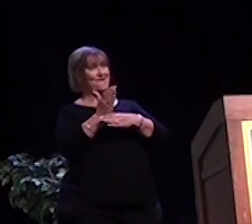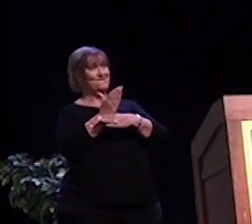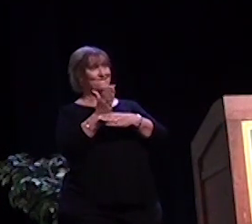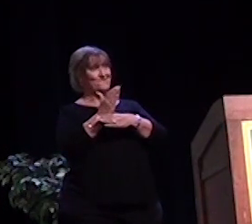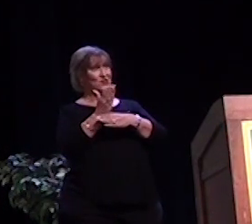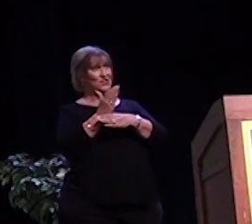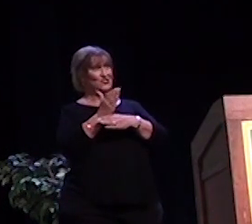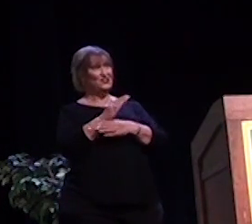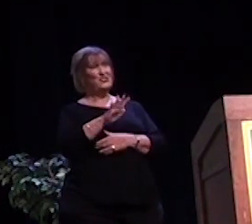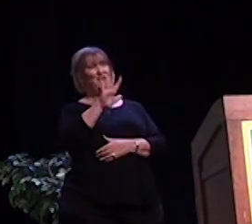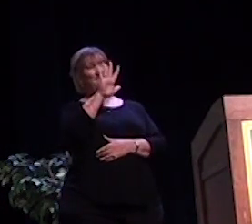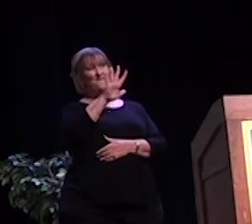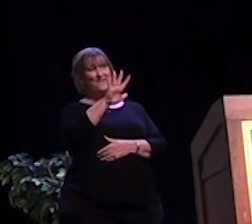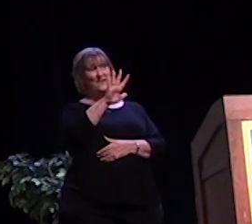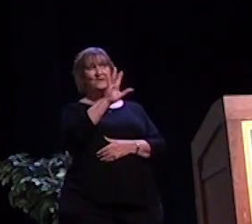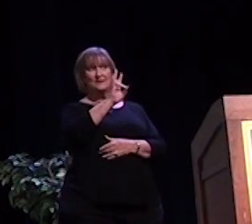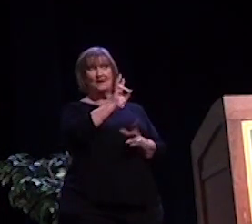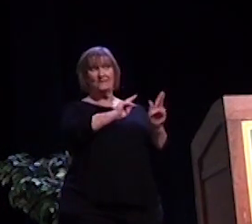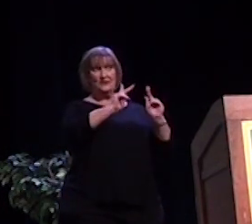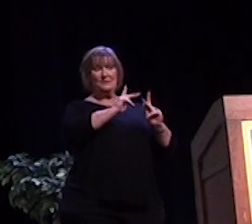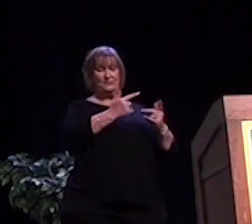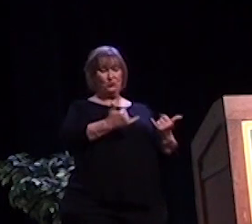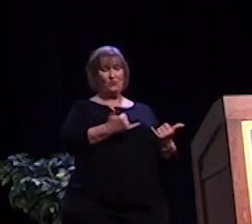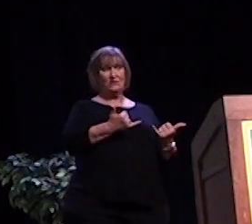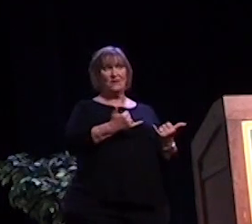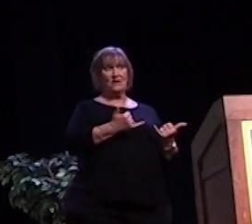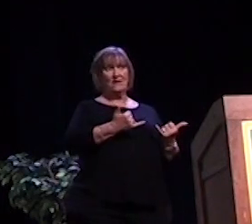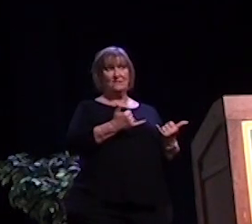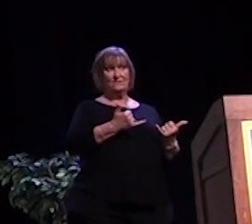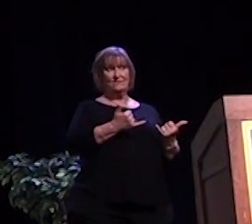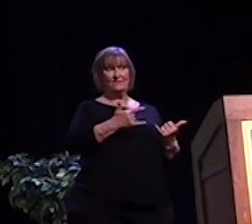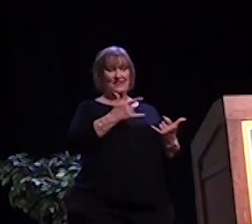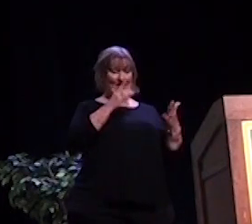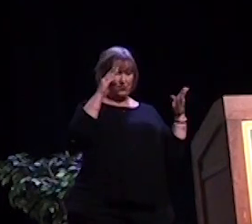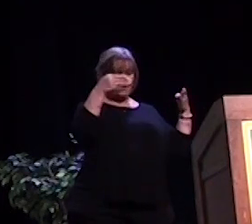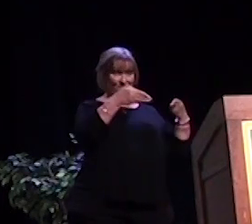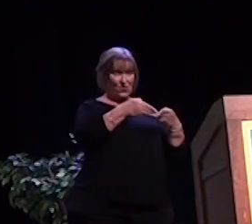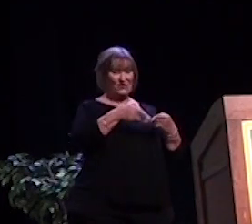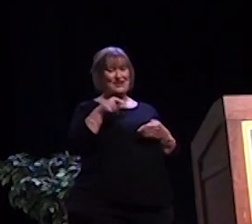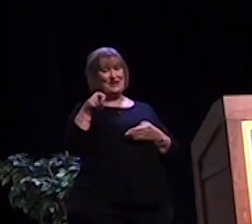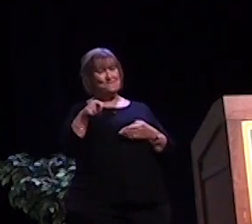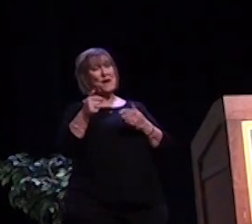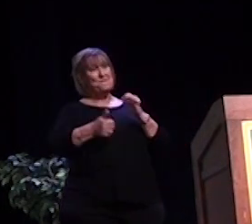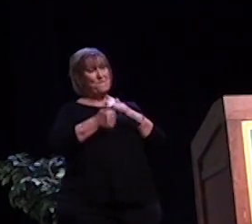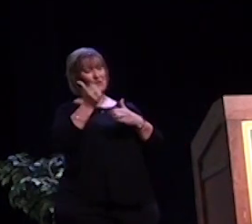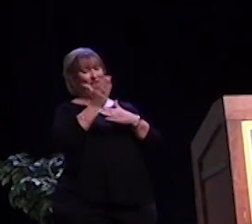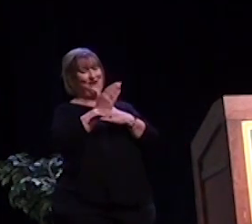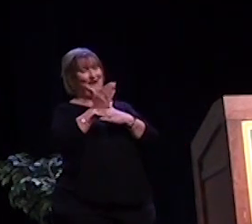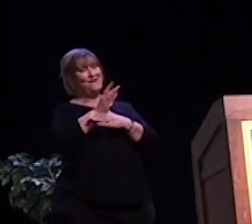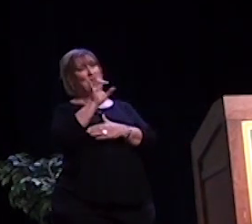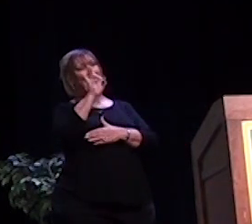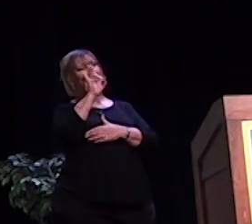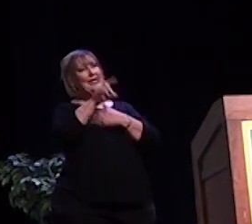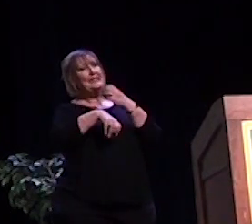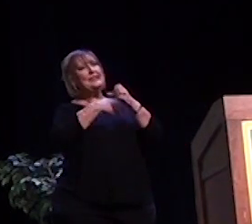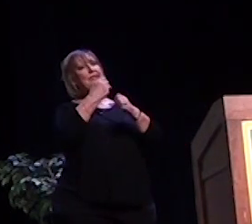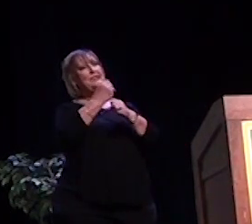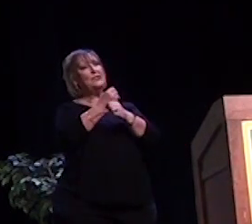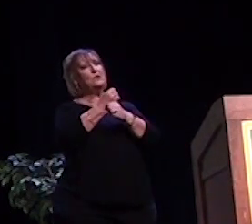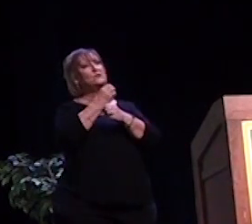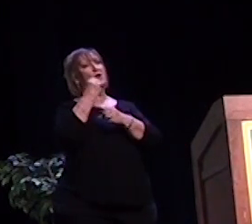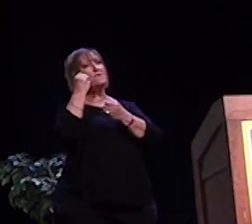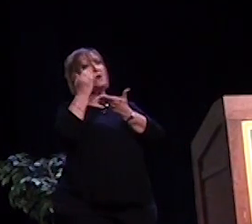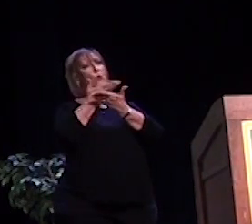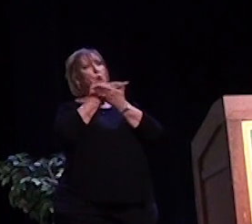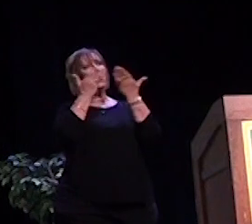is 57 people right now, is 8 years of homelessness. So Nikisha said that their average